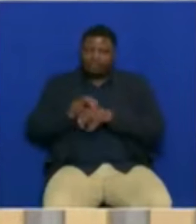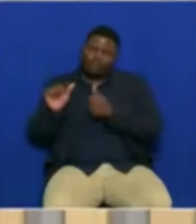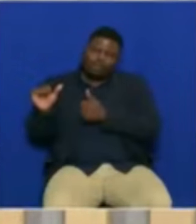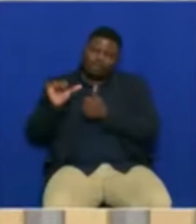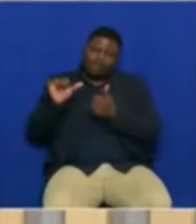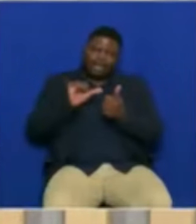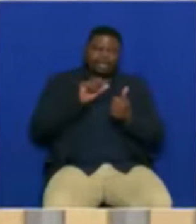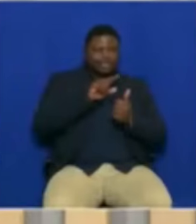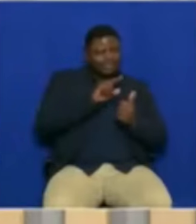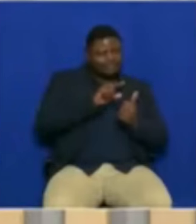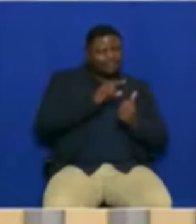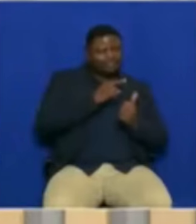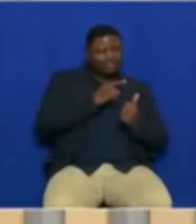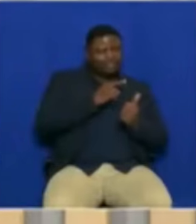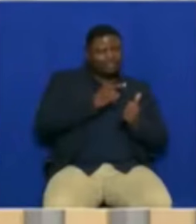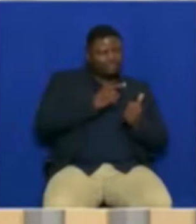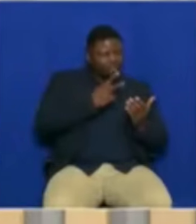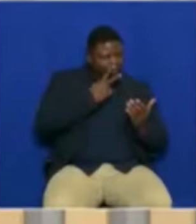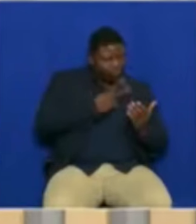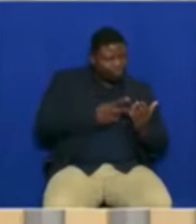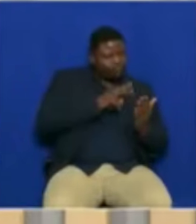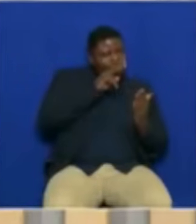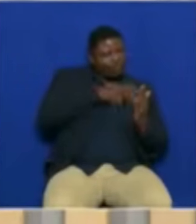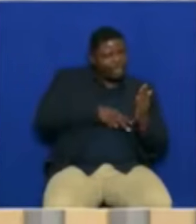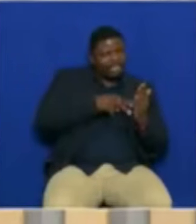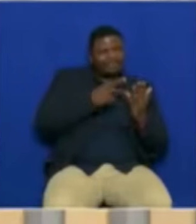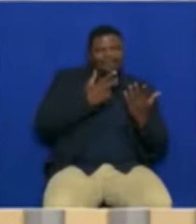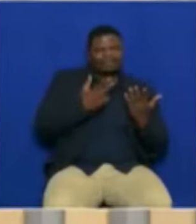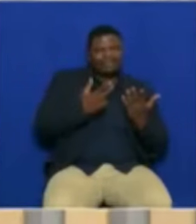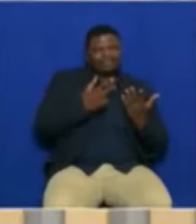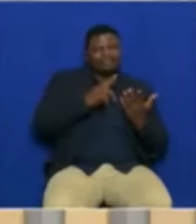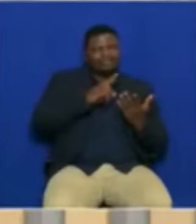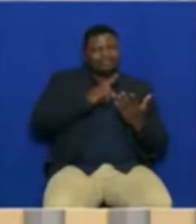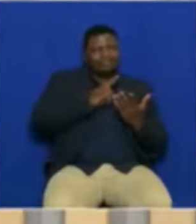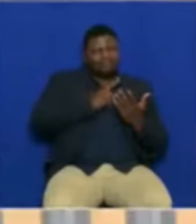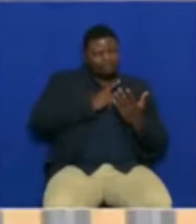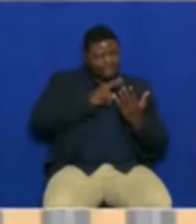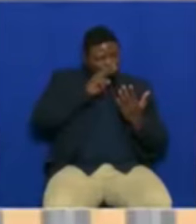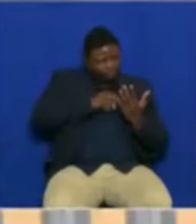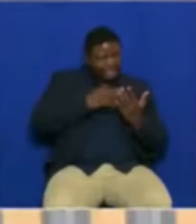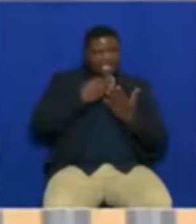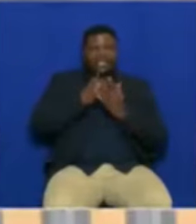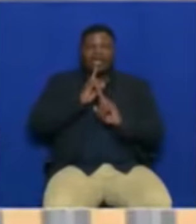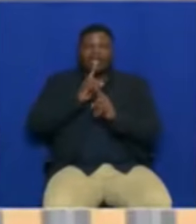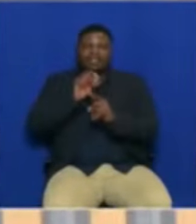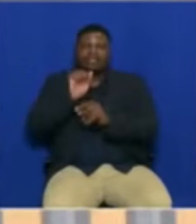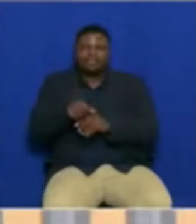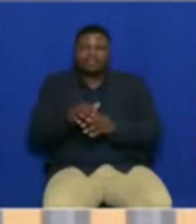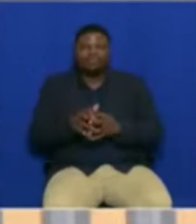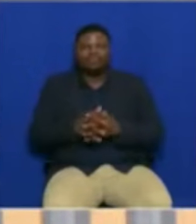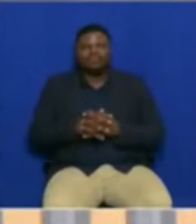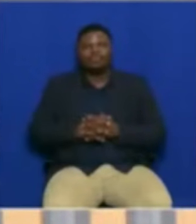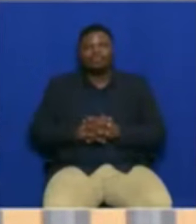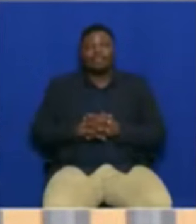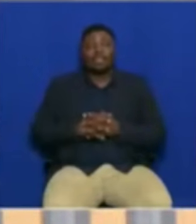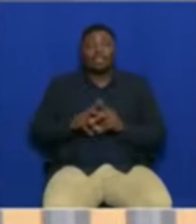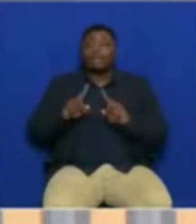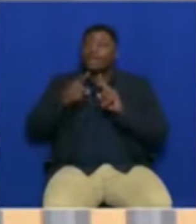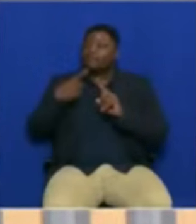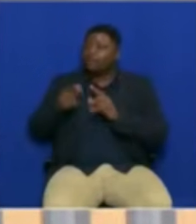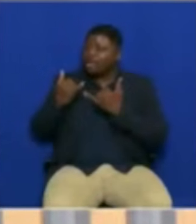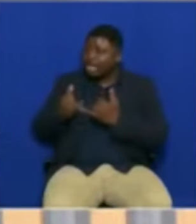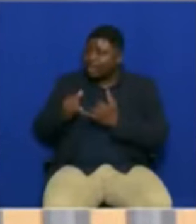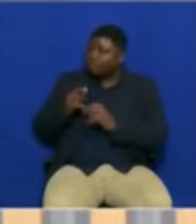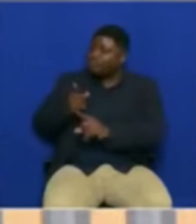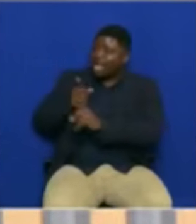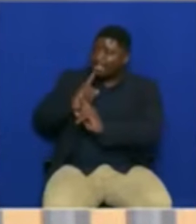this part of thing you brought to my attention now. Okay, but for now you don't have an answer to my question. So I must deal